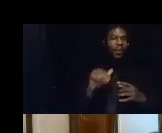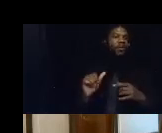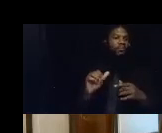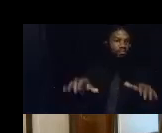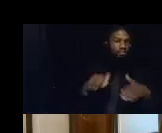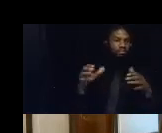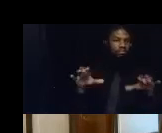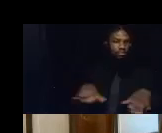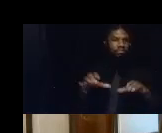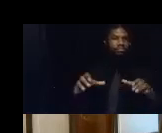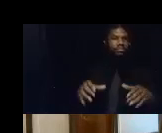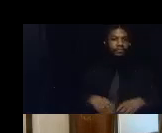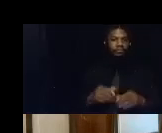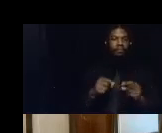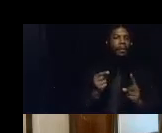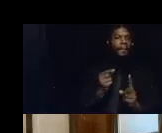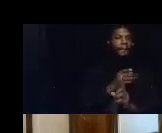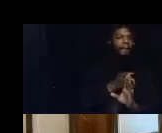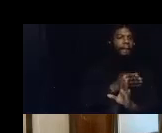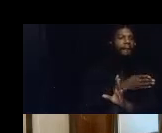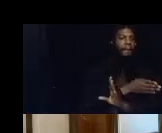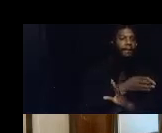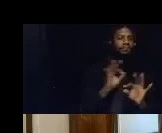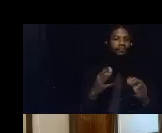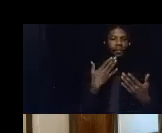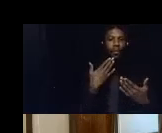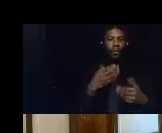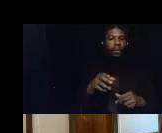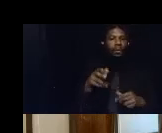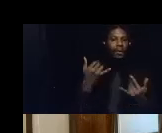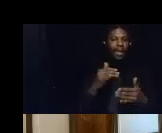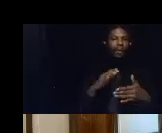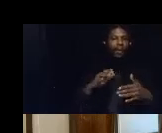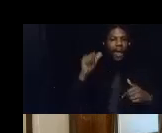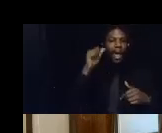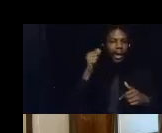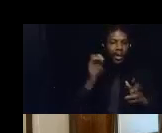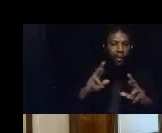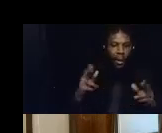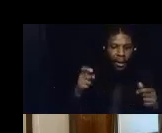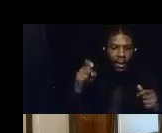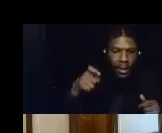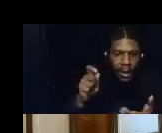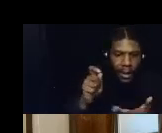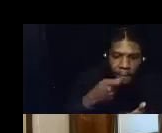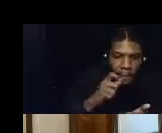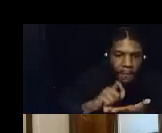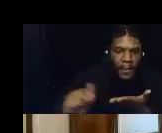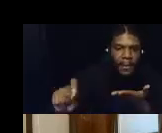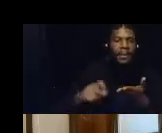backwards slide, next previous slide, thank you. And here's the audio first. Let's have a pen in hand, keyboard at your